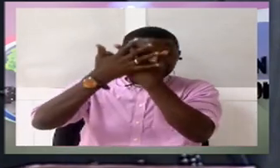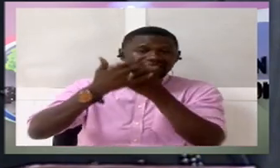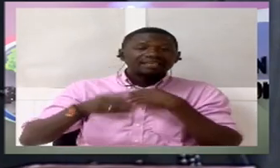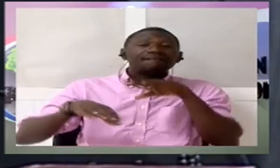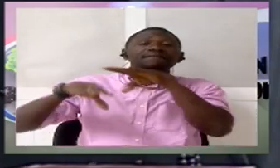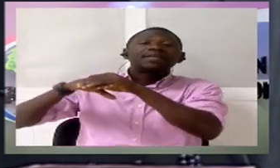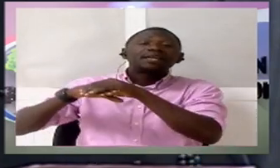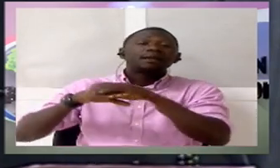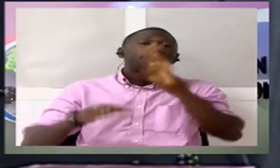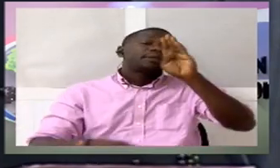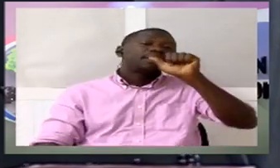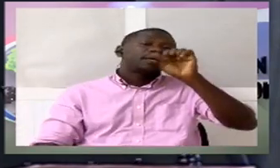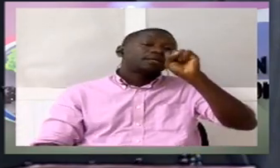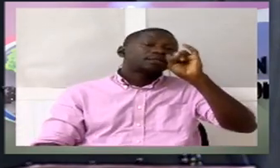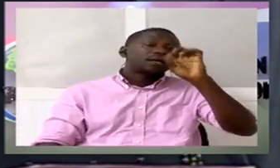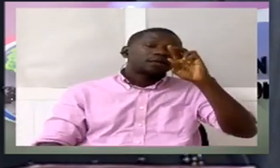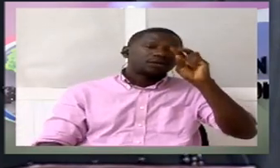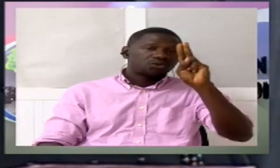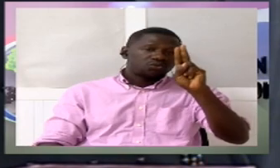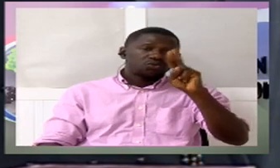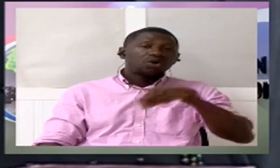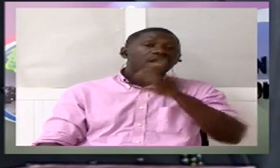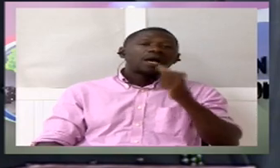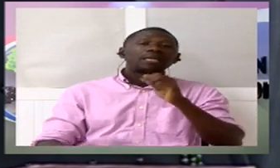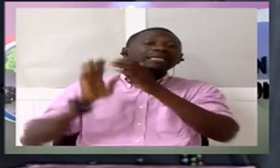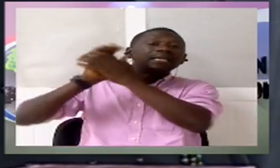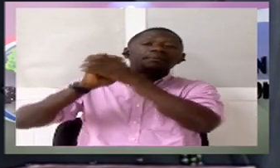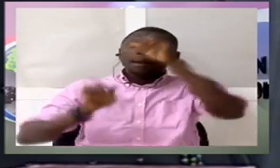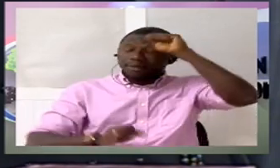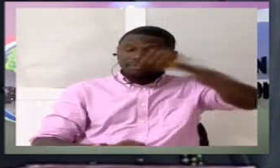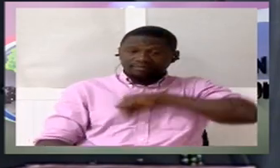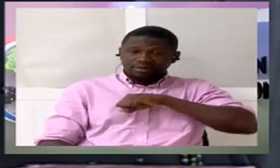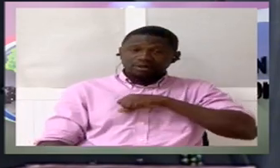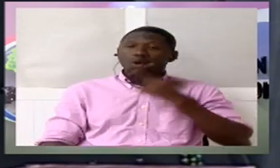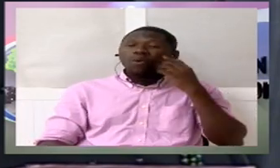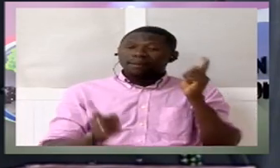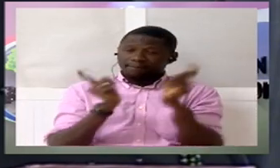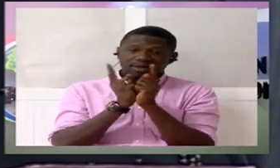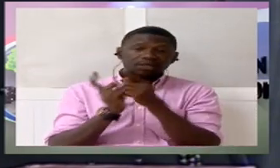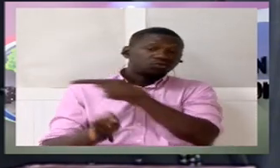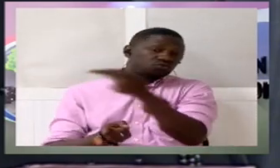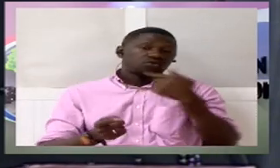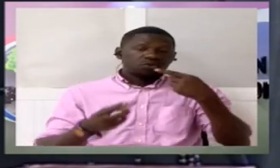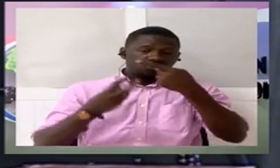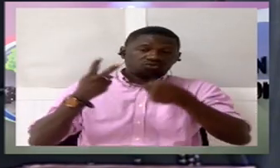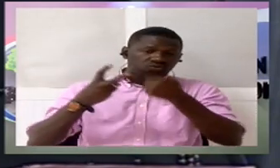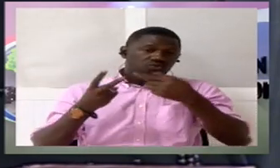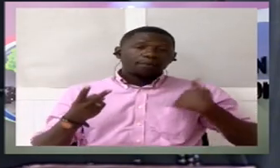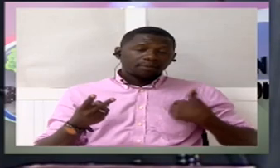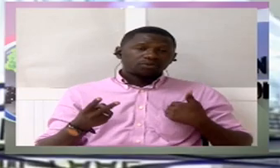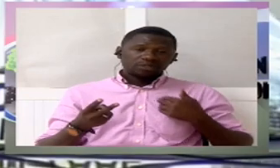Bashir Salah and Gaddafi himself, when I met them, I came to confirm those things he said about